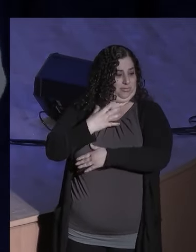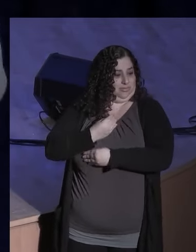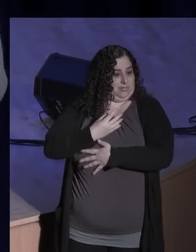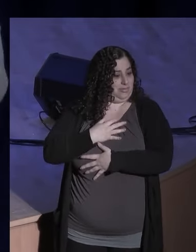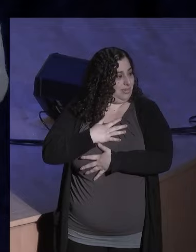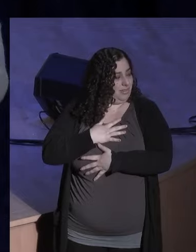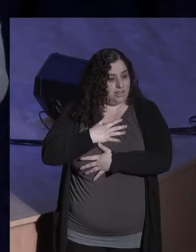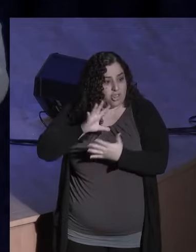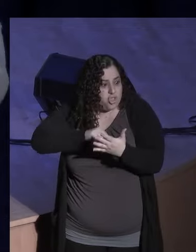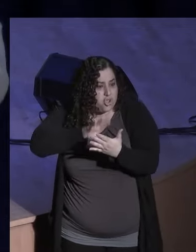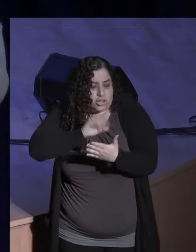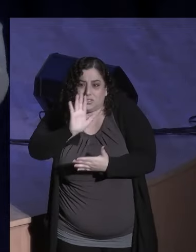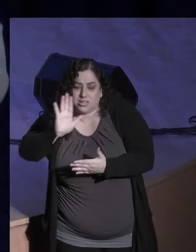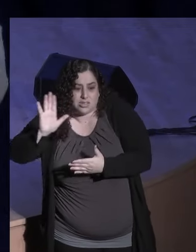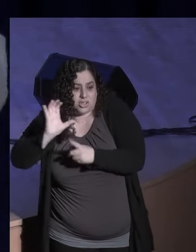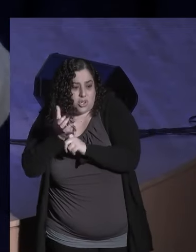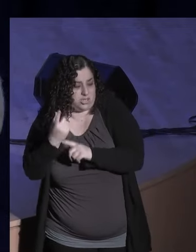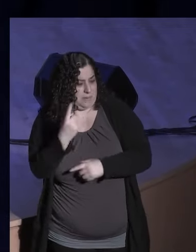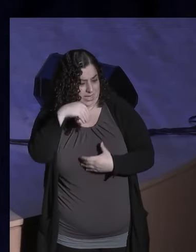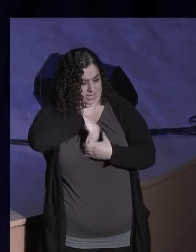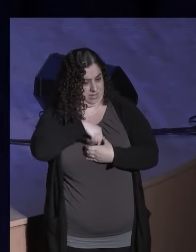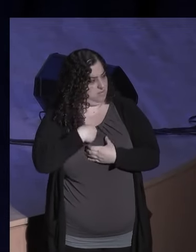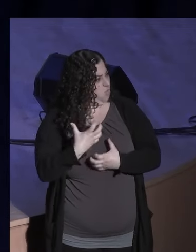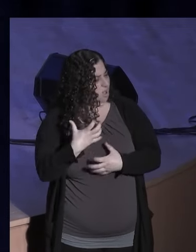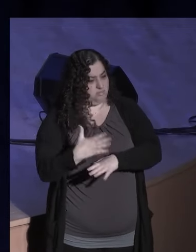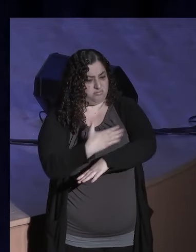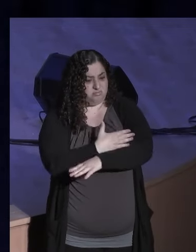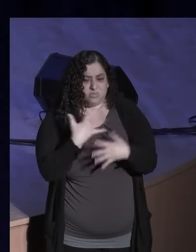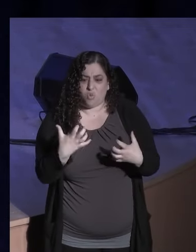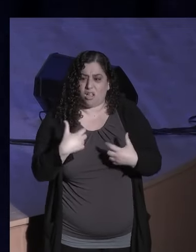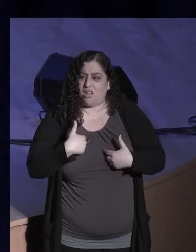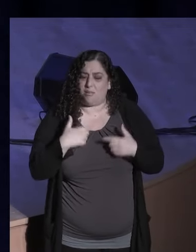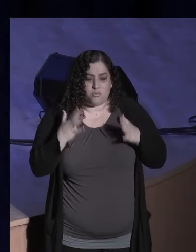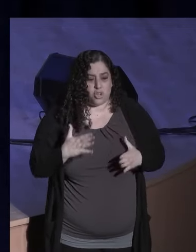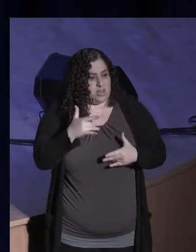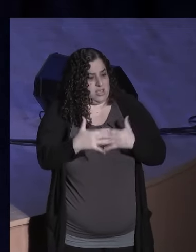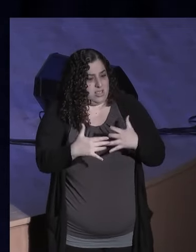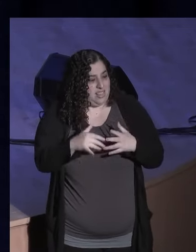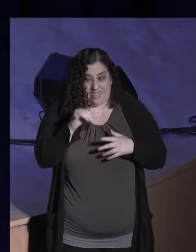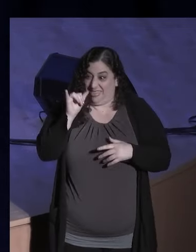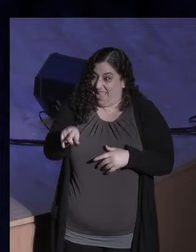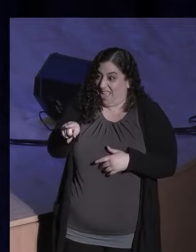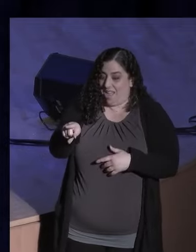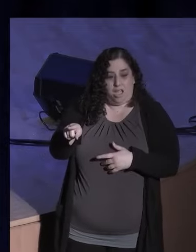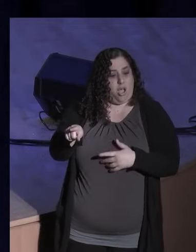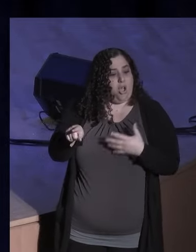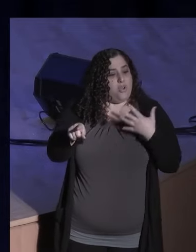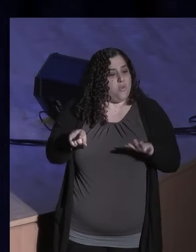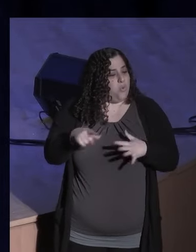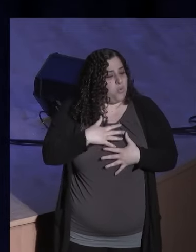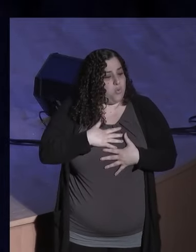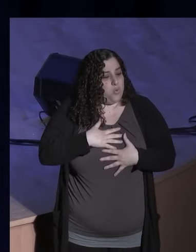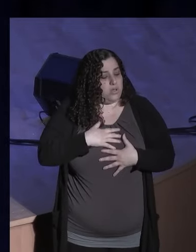wonderful opportunity for the Smithsonian to do what it does best, to share its expertise, to work collaboratively with communities,